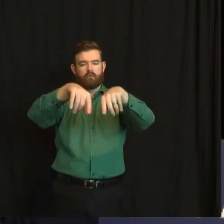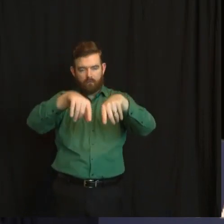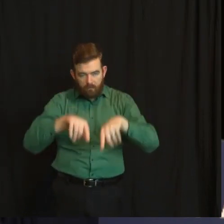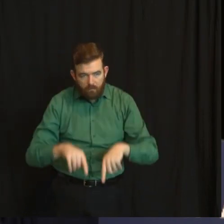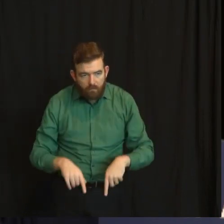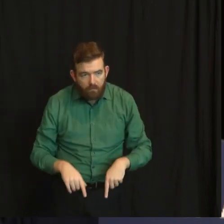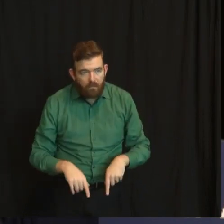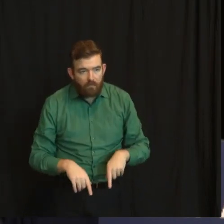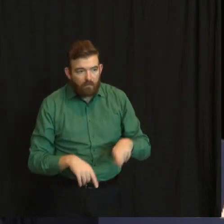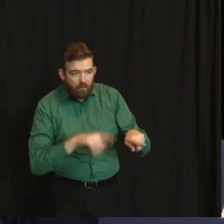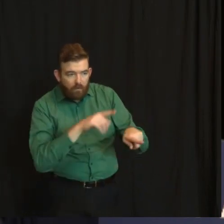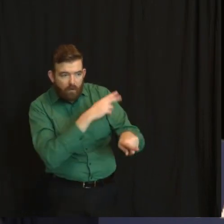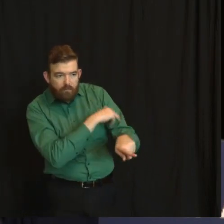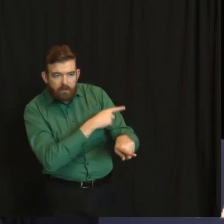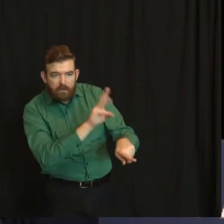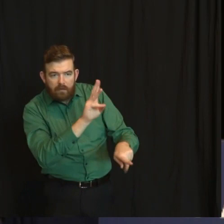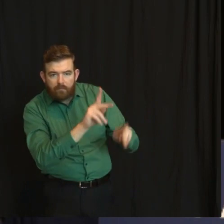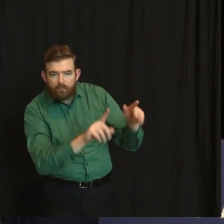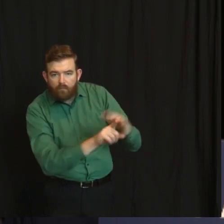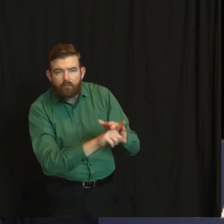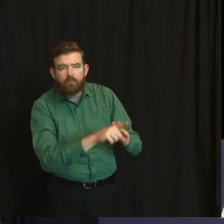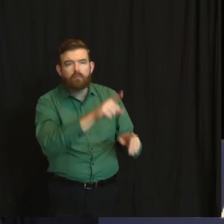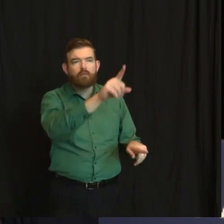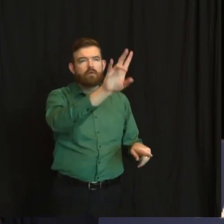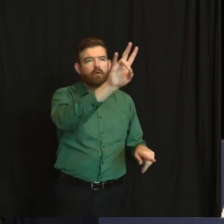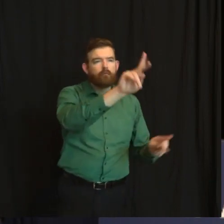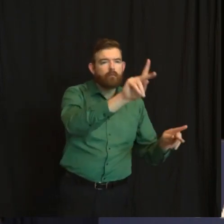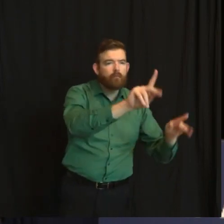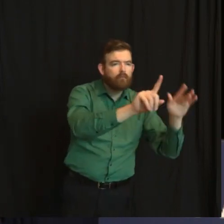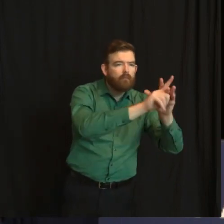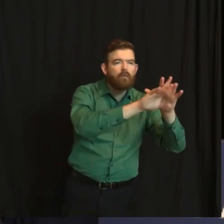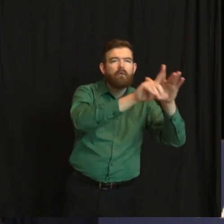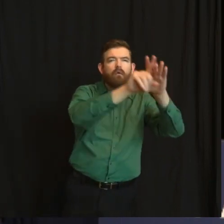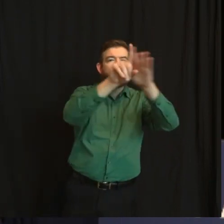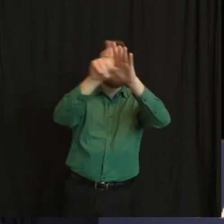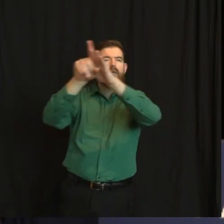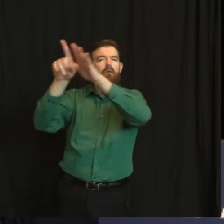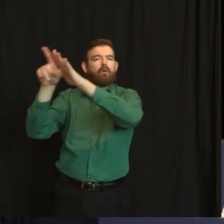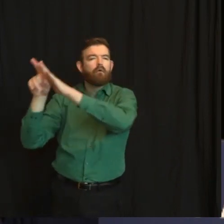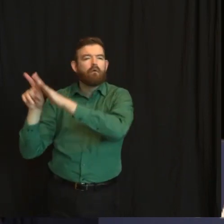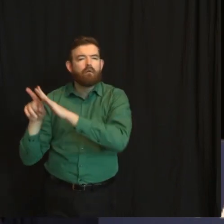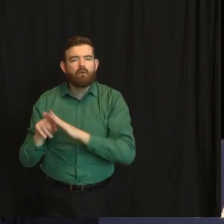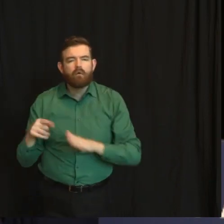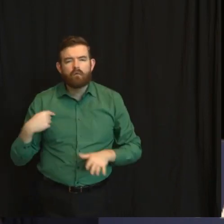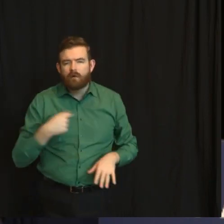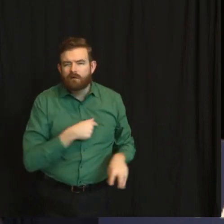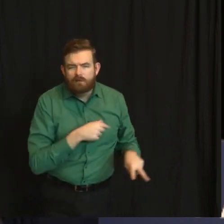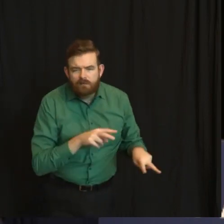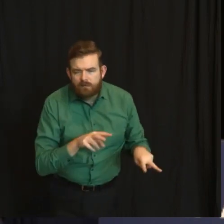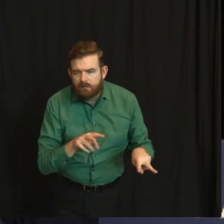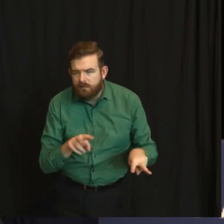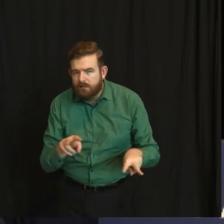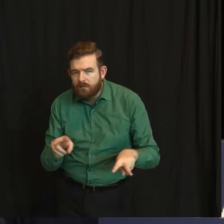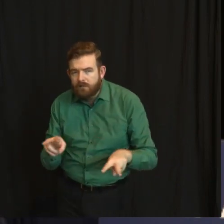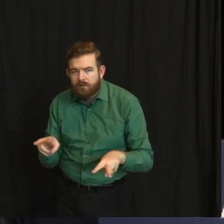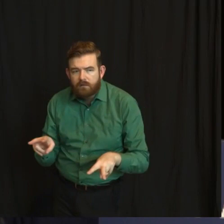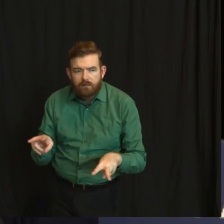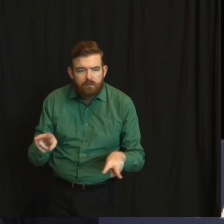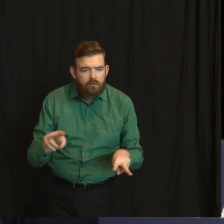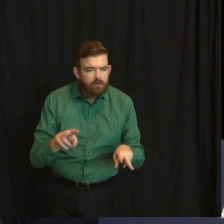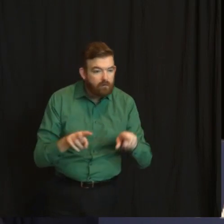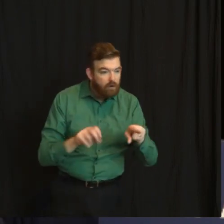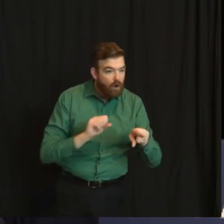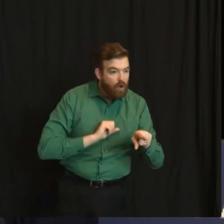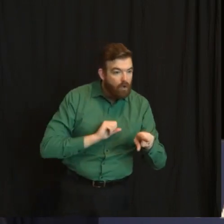patterns. And it's a little bit of an oversimplification, but that's basically what we're doing when we're looking for the symptoms that go along with COVID. So we get an idea about how